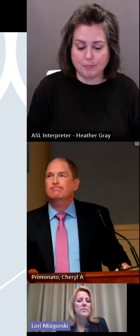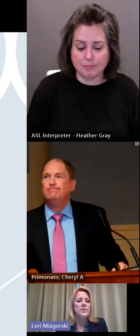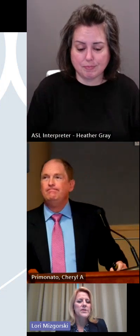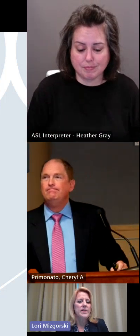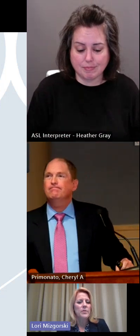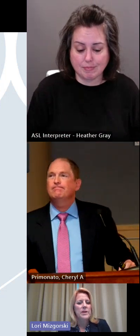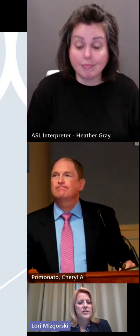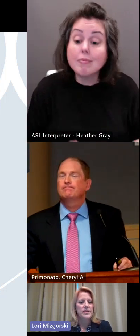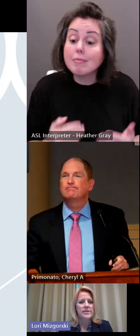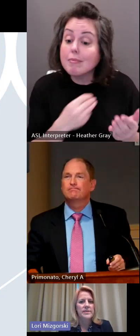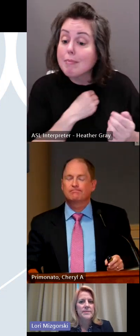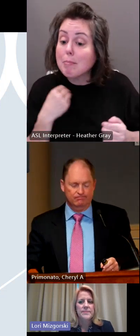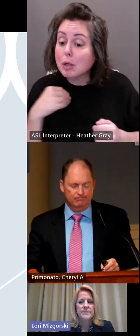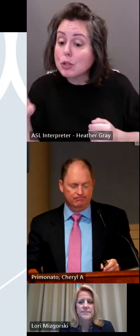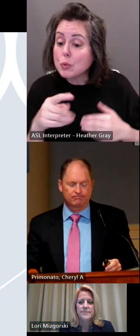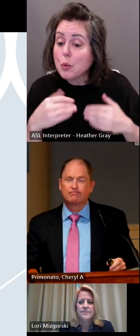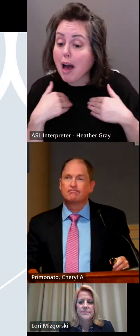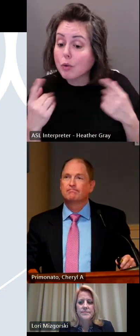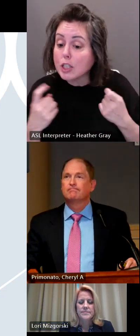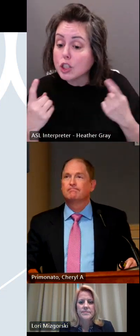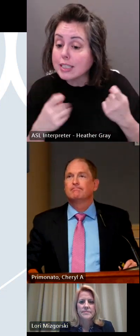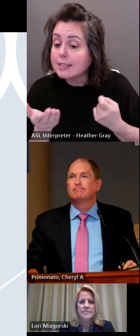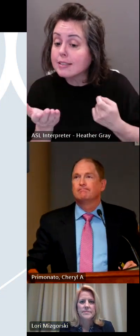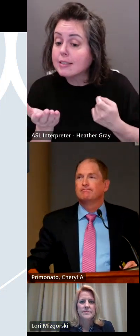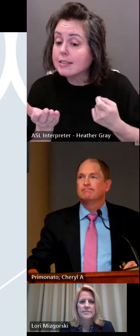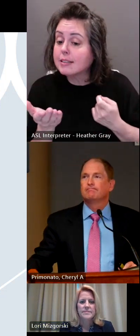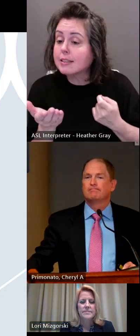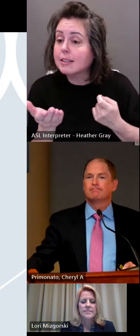Do any members have questions?